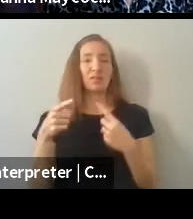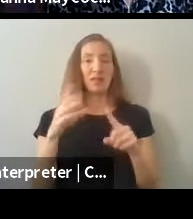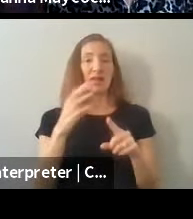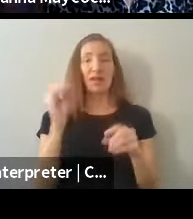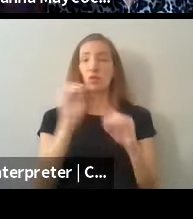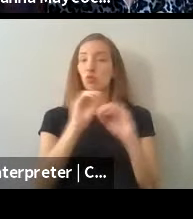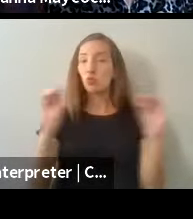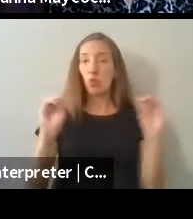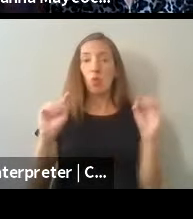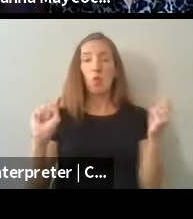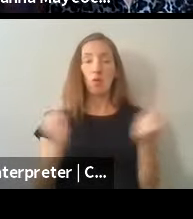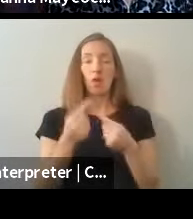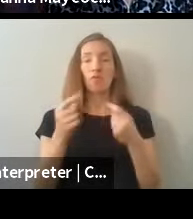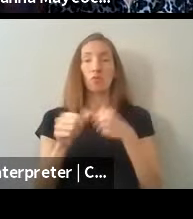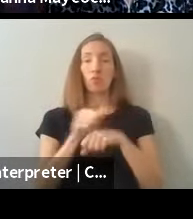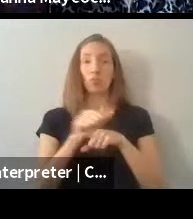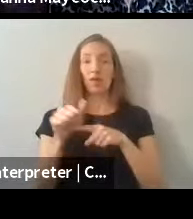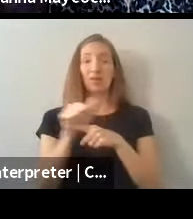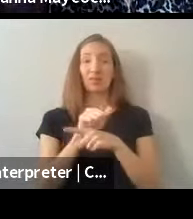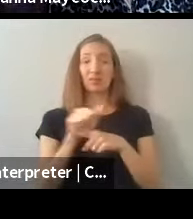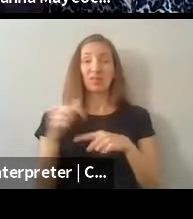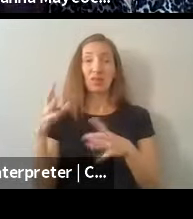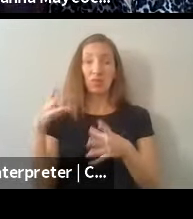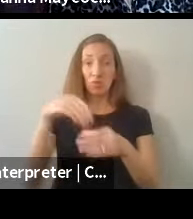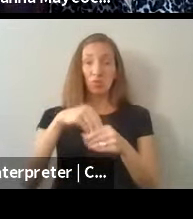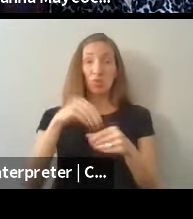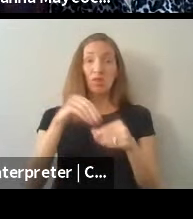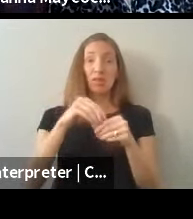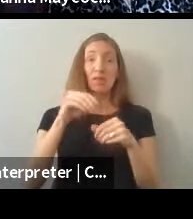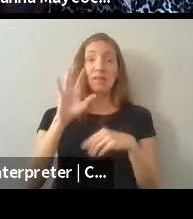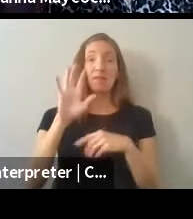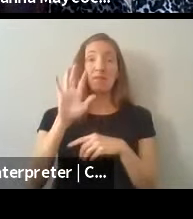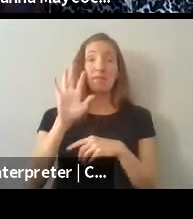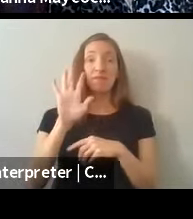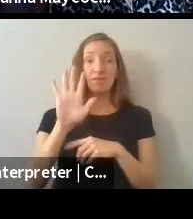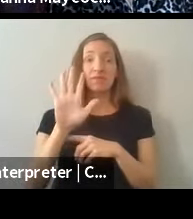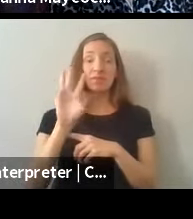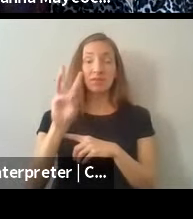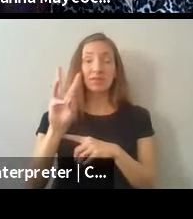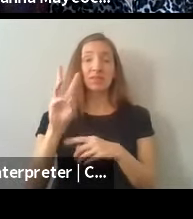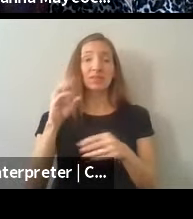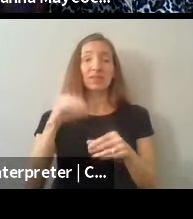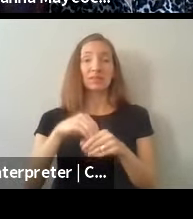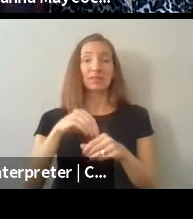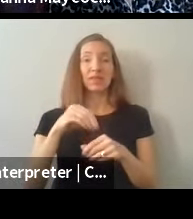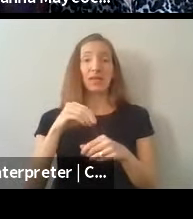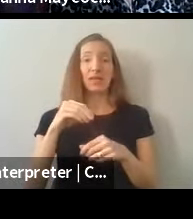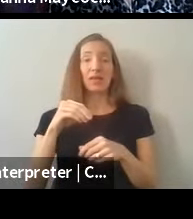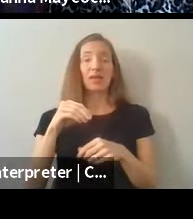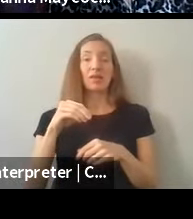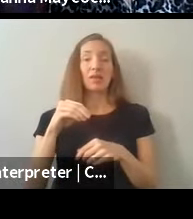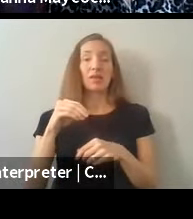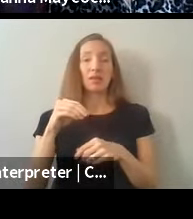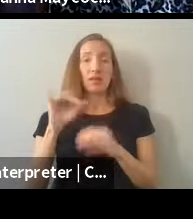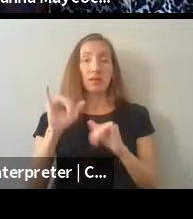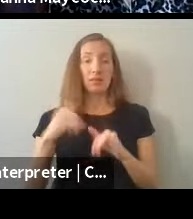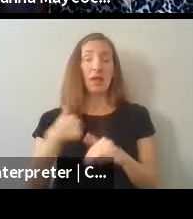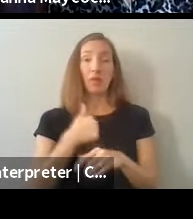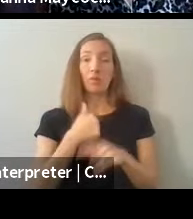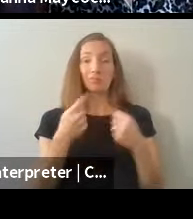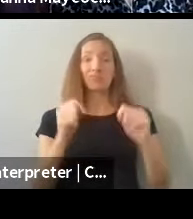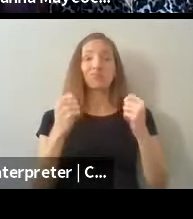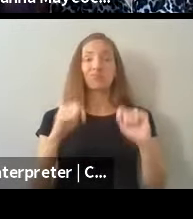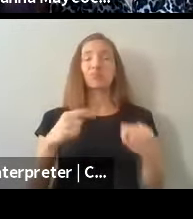including all the 56 in humanitarian context. In doing so, we are so grateful to all